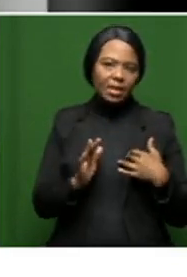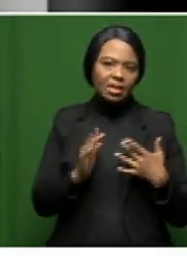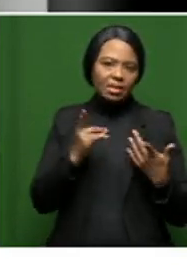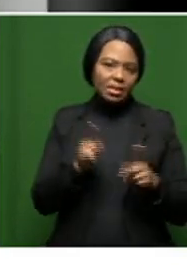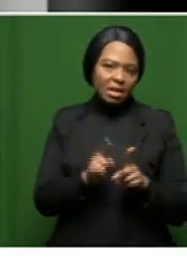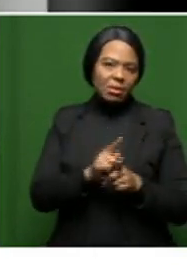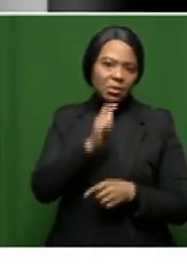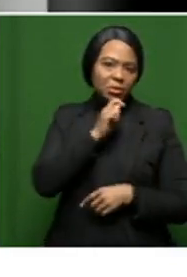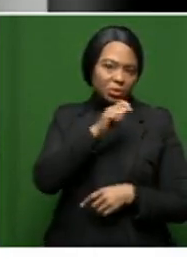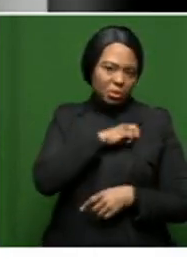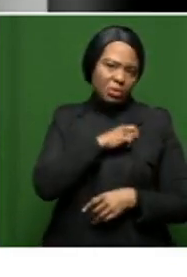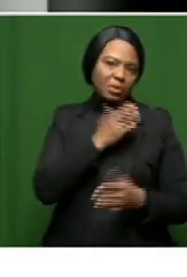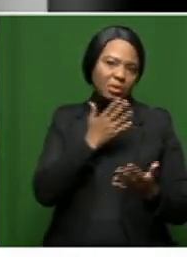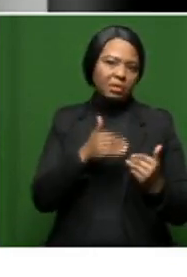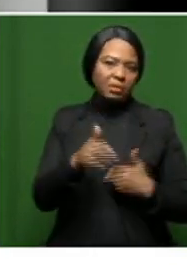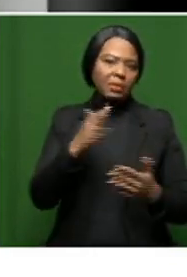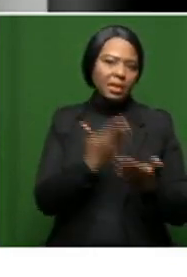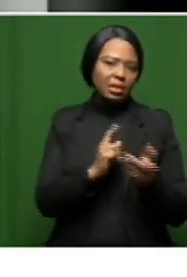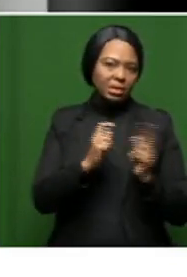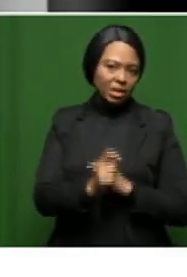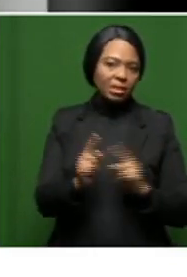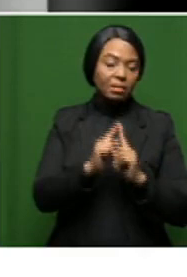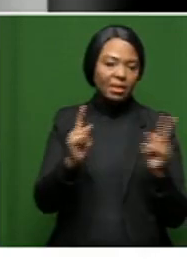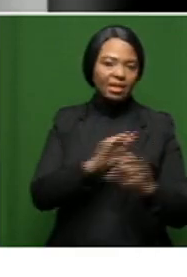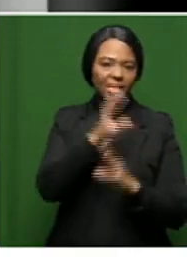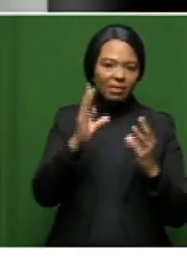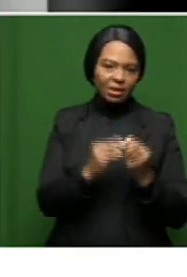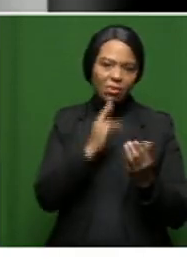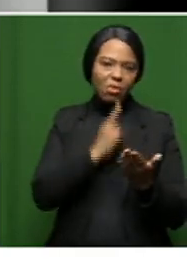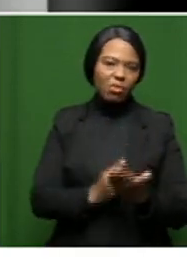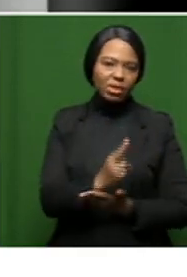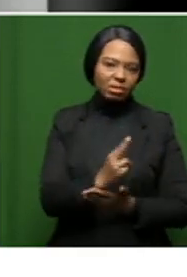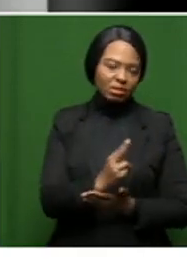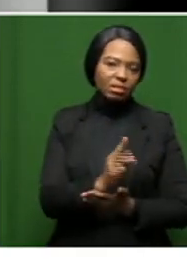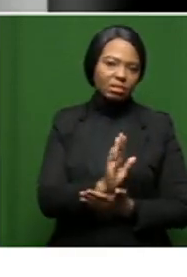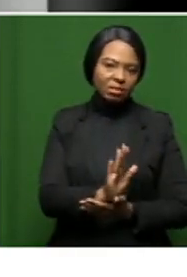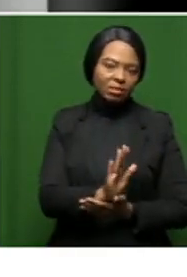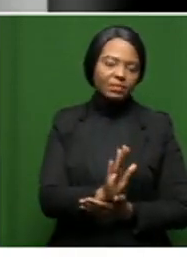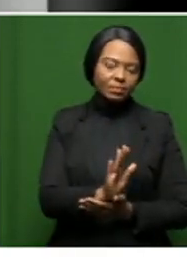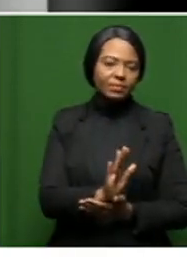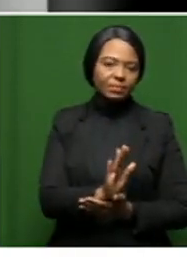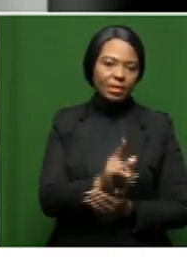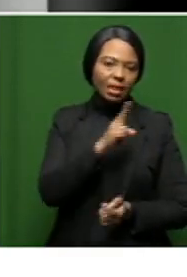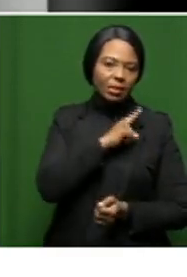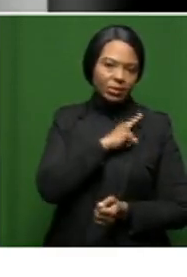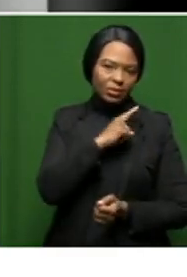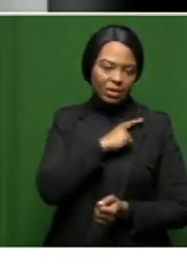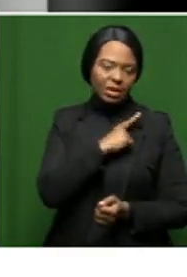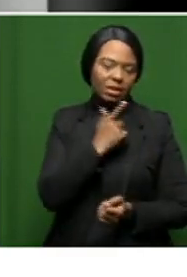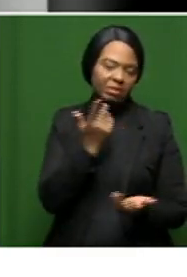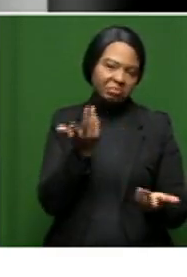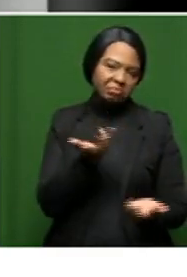change. But everything that's in it is honest for the time in which it was written, and so that's why